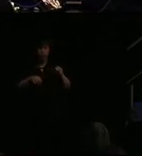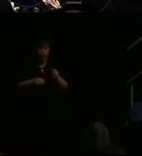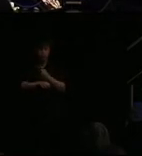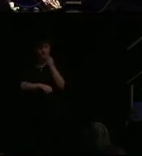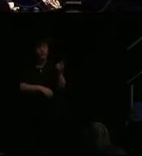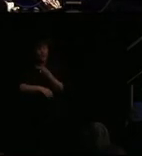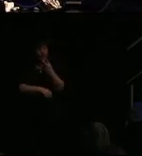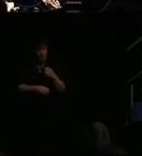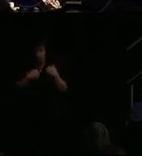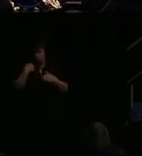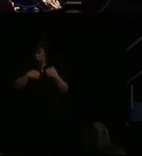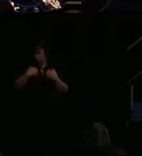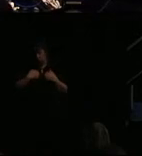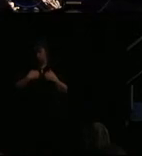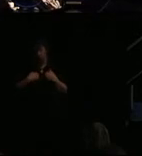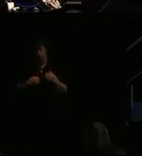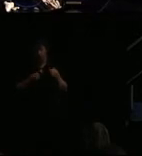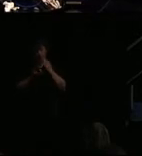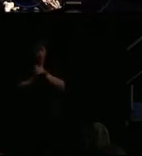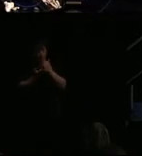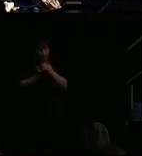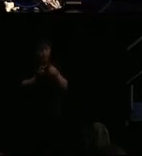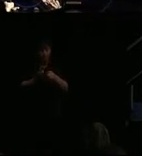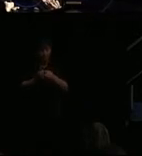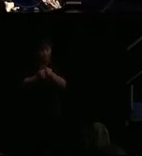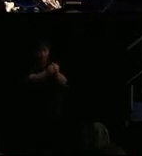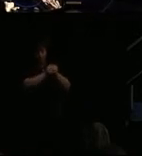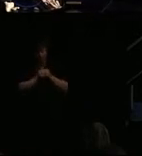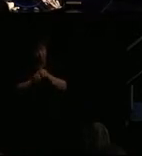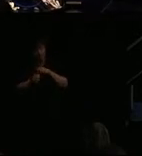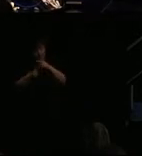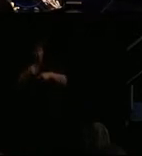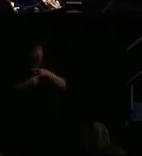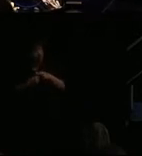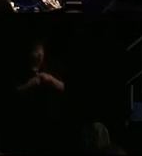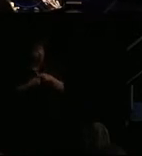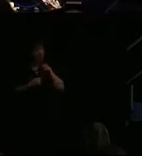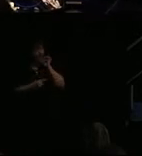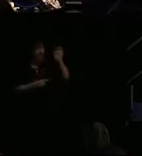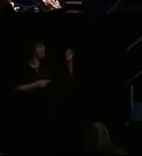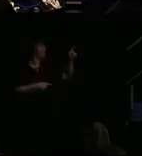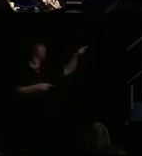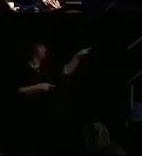you'd be interested in being part of the team next year, please come and find me.